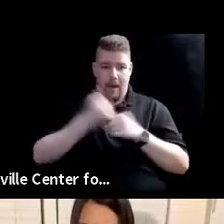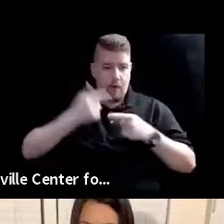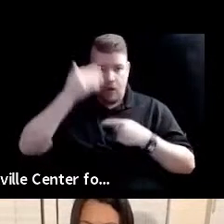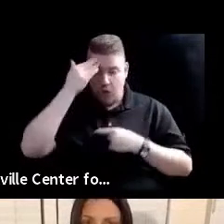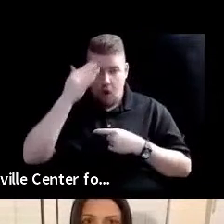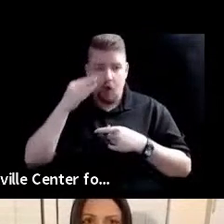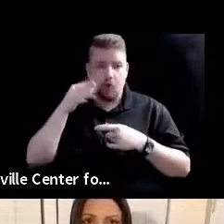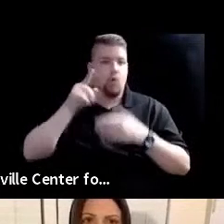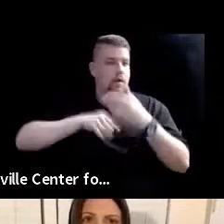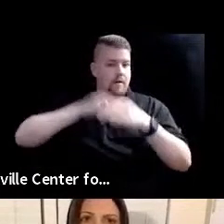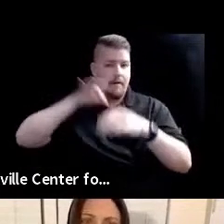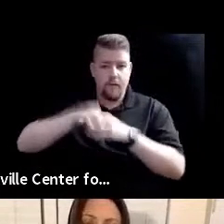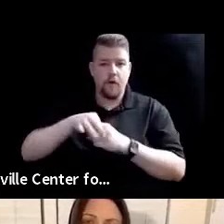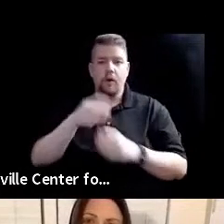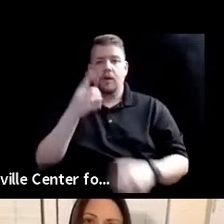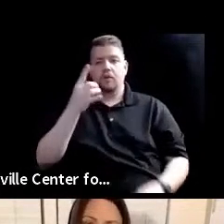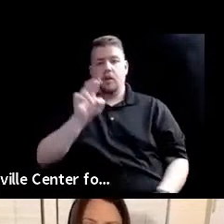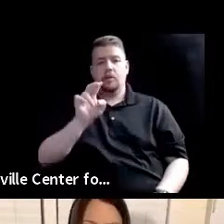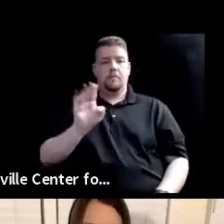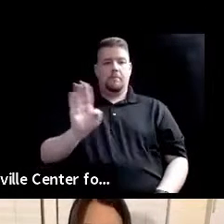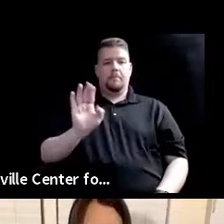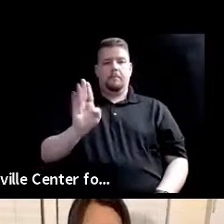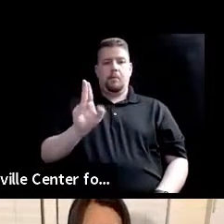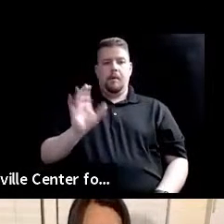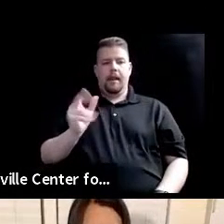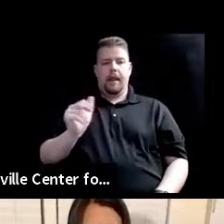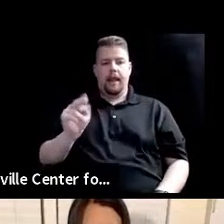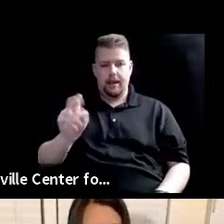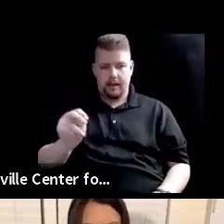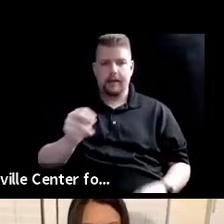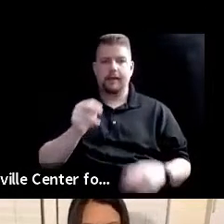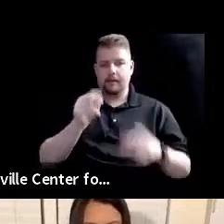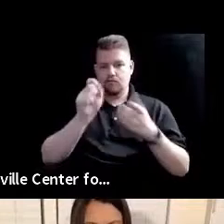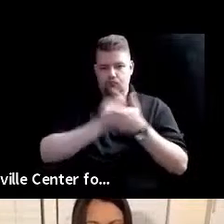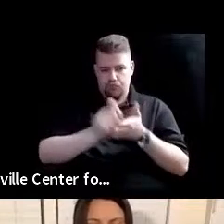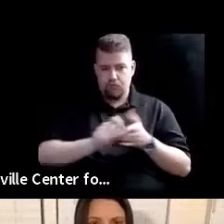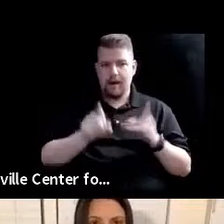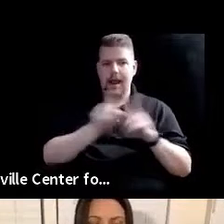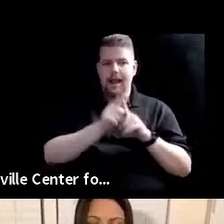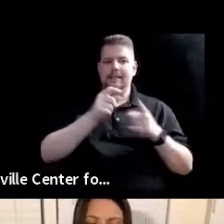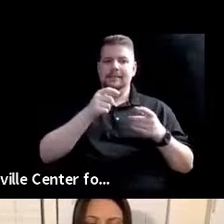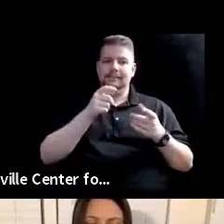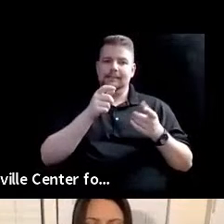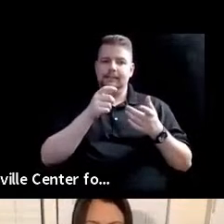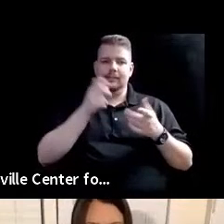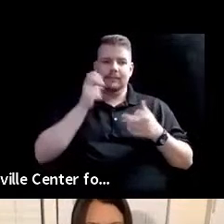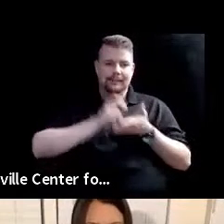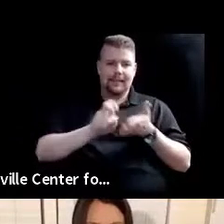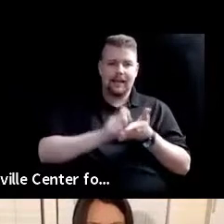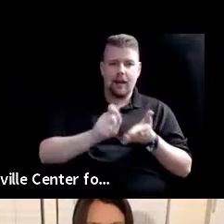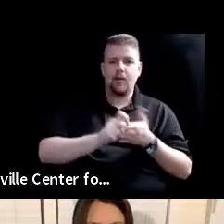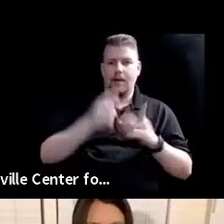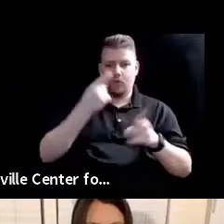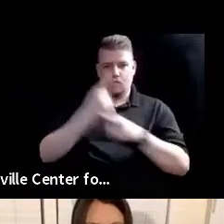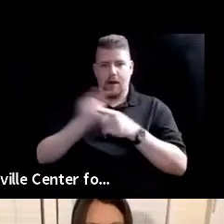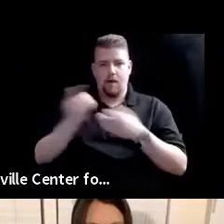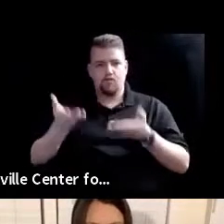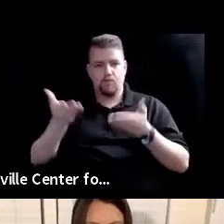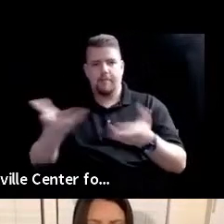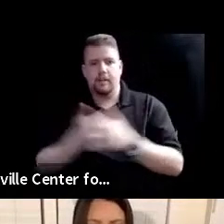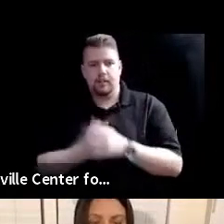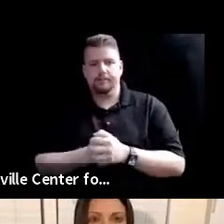voted, and Dr. Buchanan can get all this down as the secretary so that we have the right regulation when we're Got the done. right